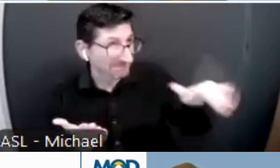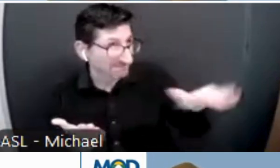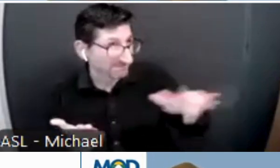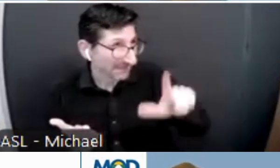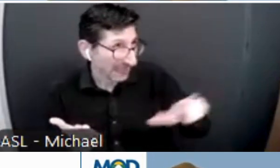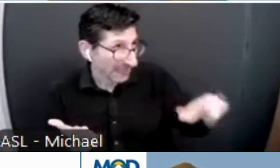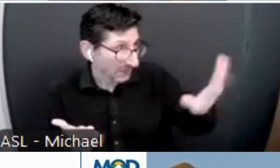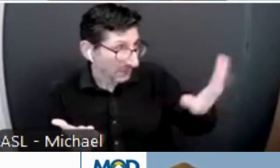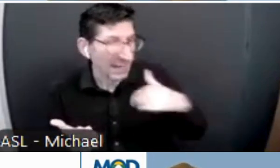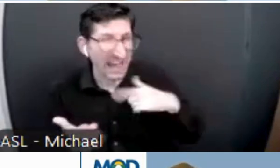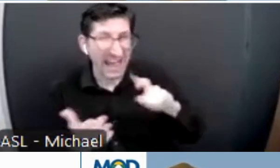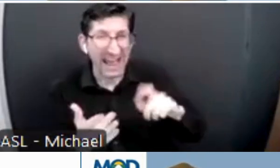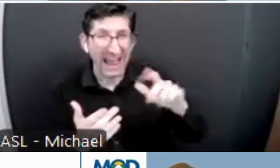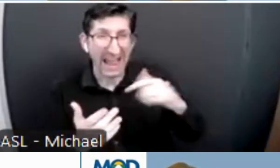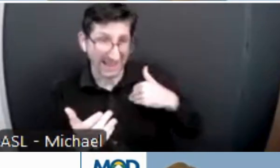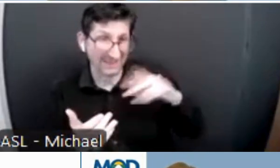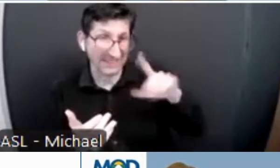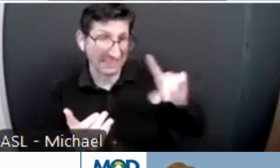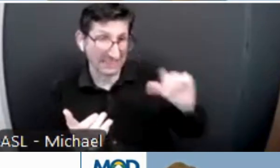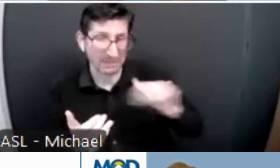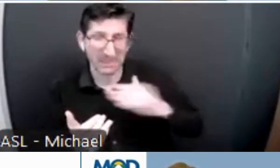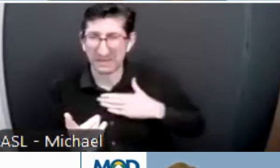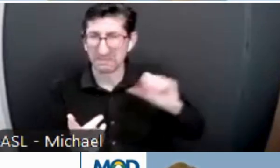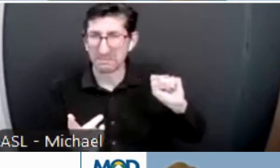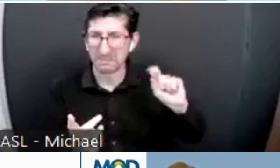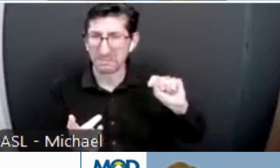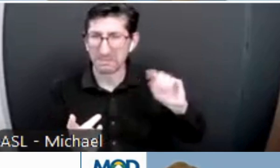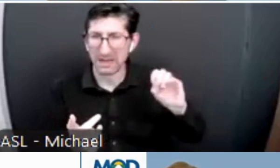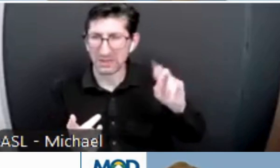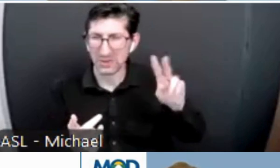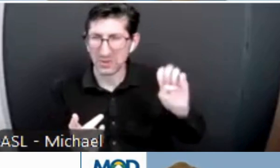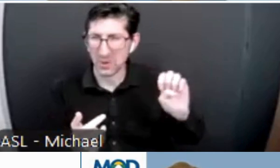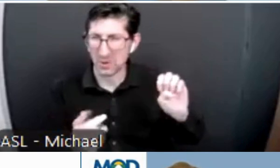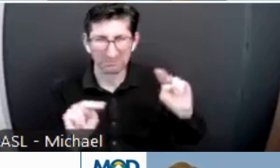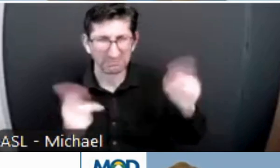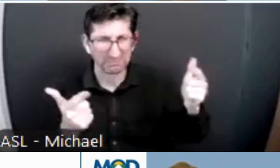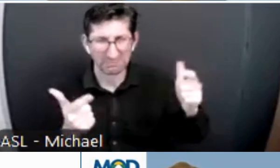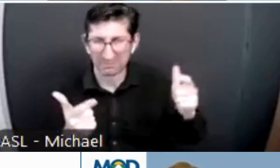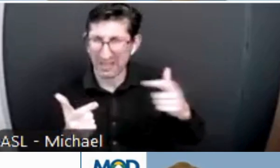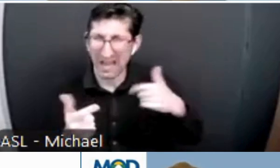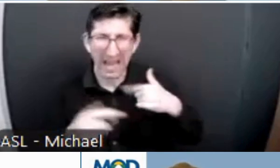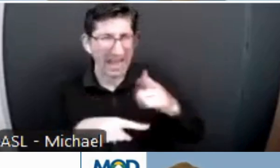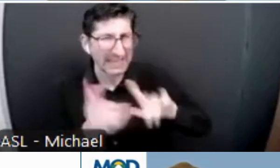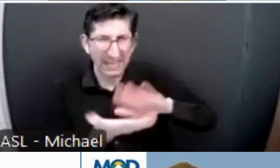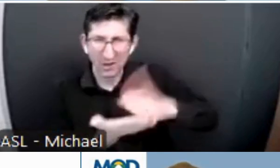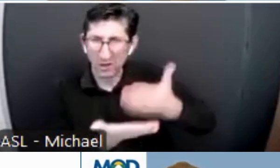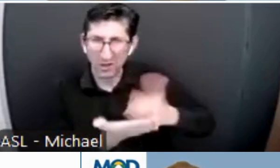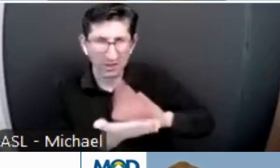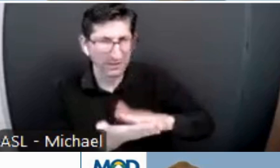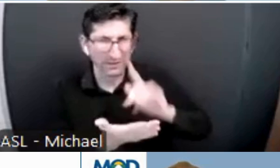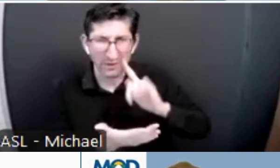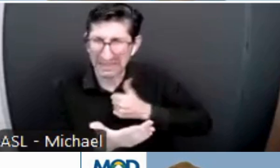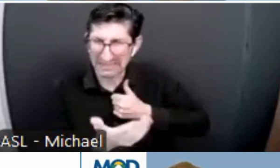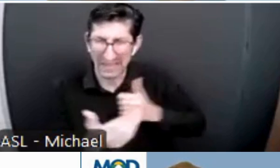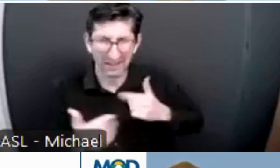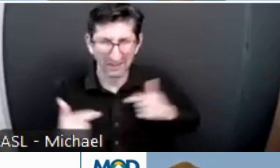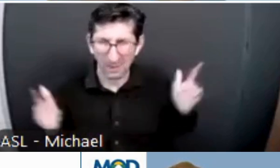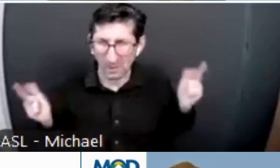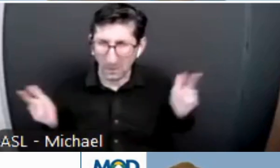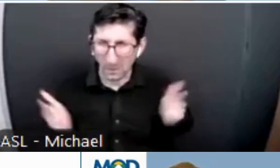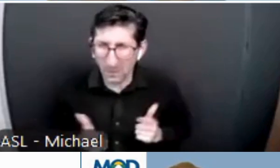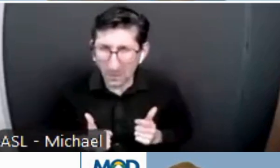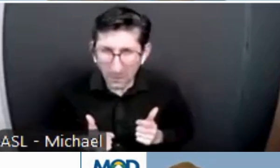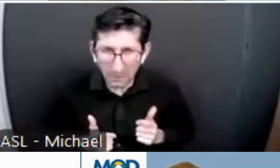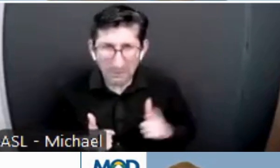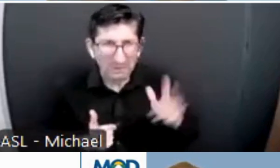a new stove because mine doesn't work for me. I can't cook for myself and I'm losing weight and that's bad for my health. How quickly can you do this?